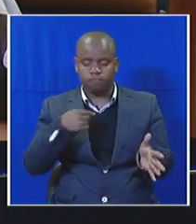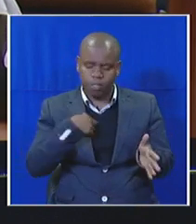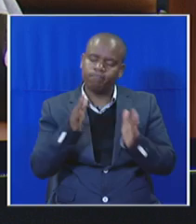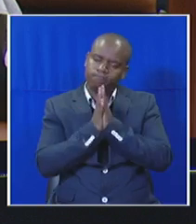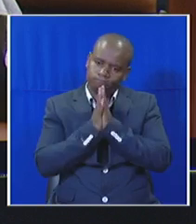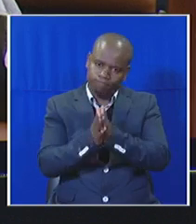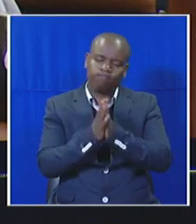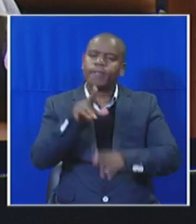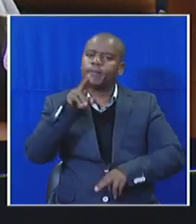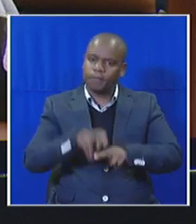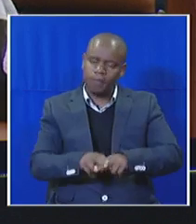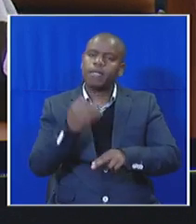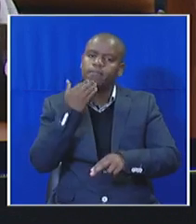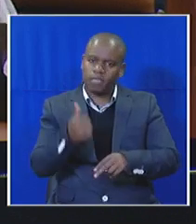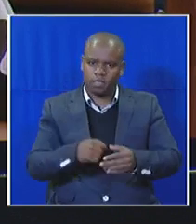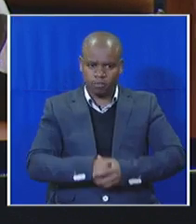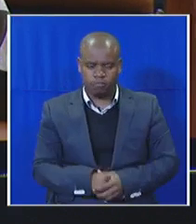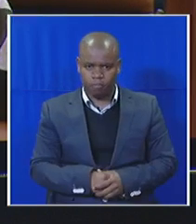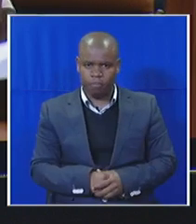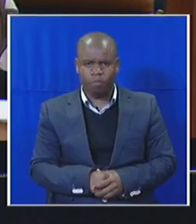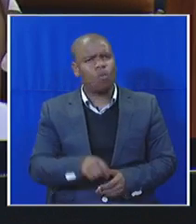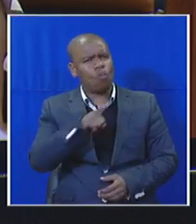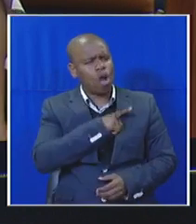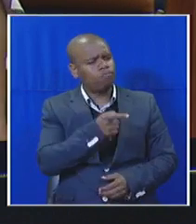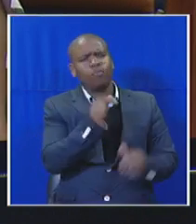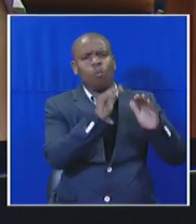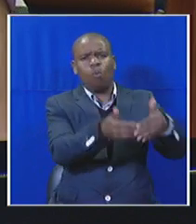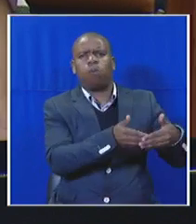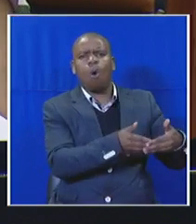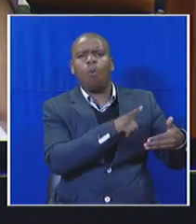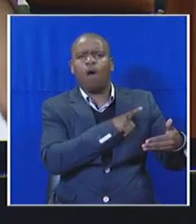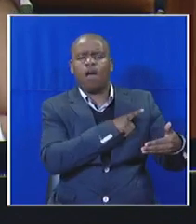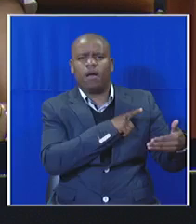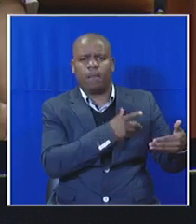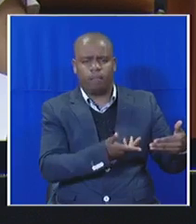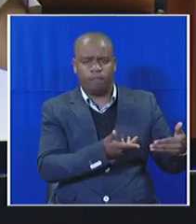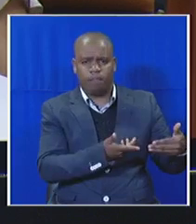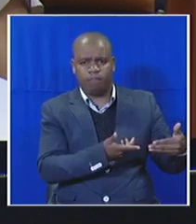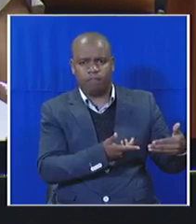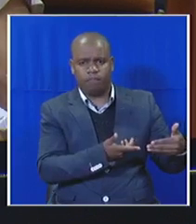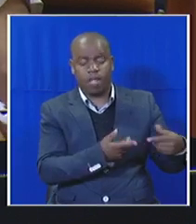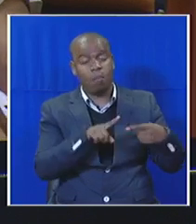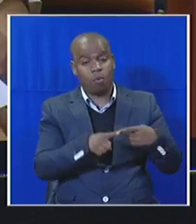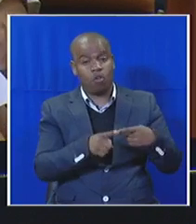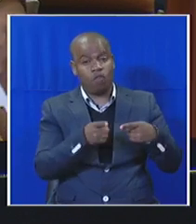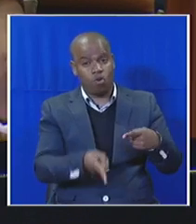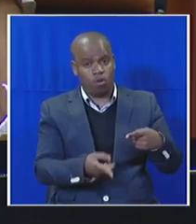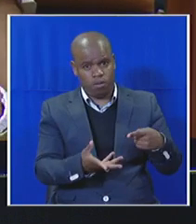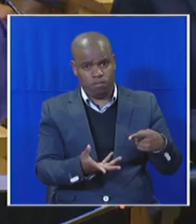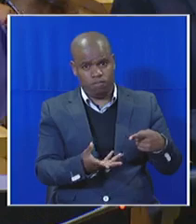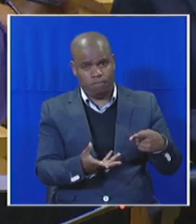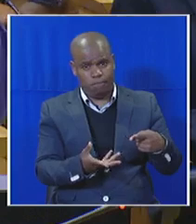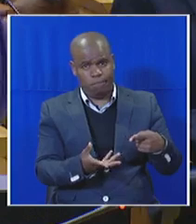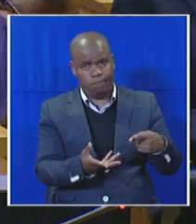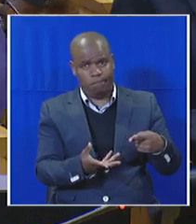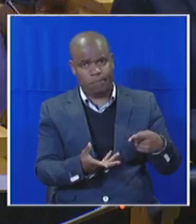take your respond. seat, Honorable Maimane. Why are you protecting Honorable the president? Speaker, on a Honorable- point of order, on a point of order, Honorable